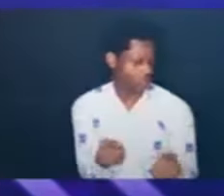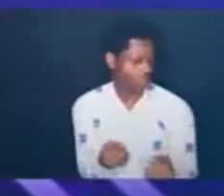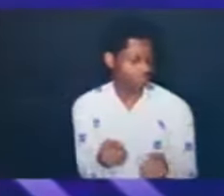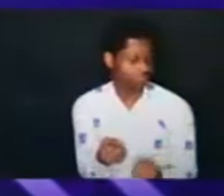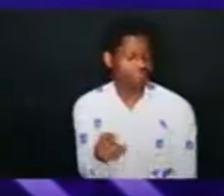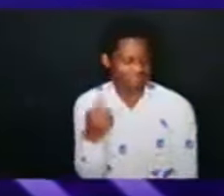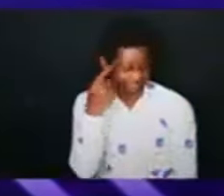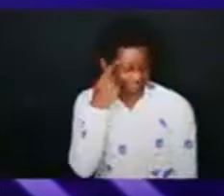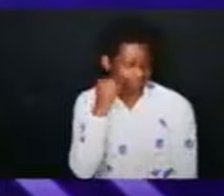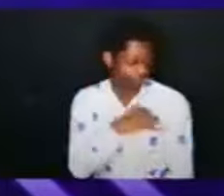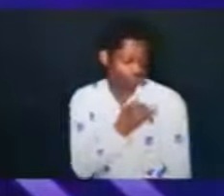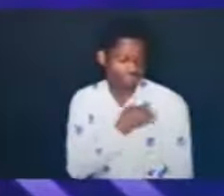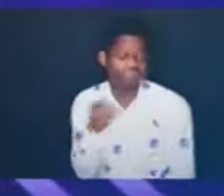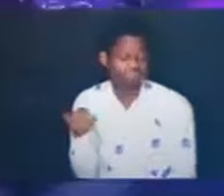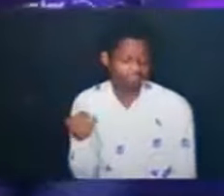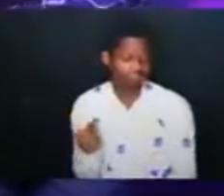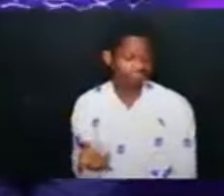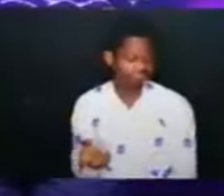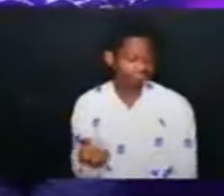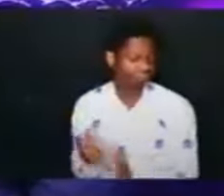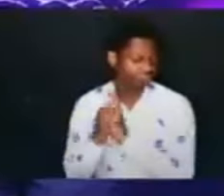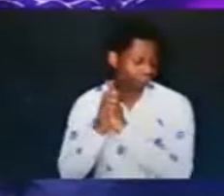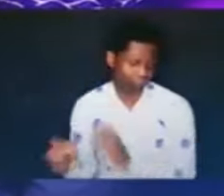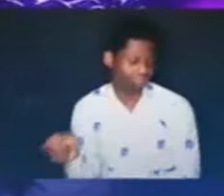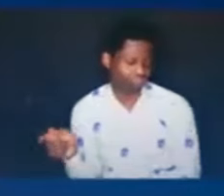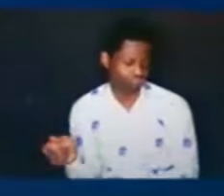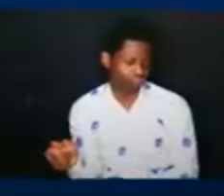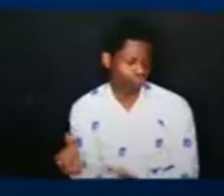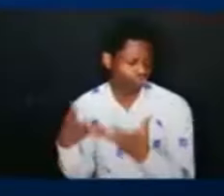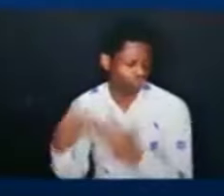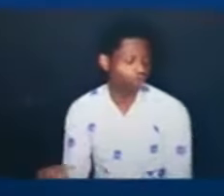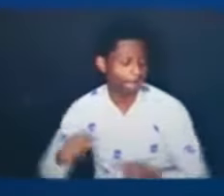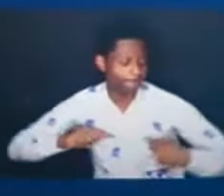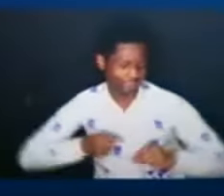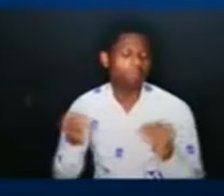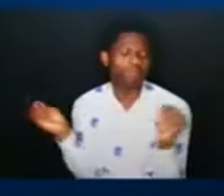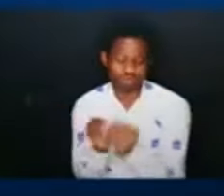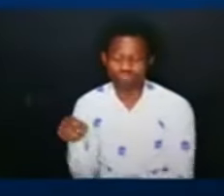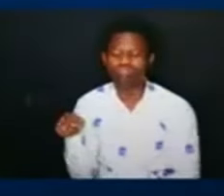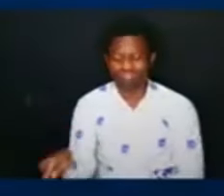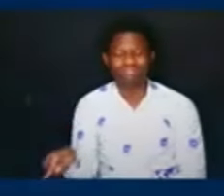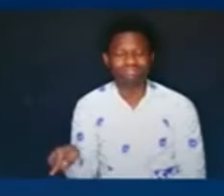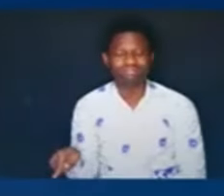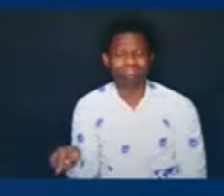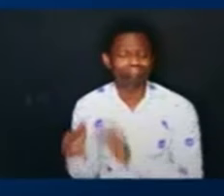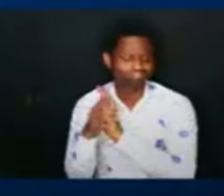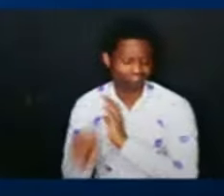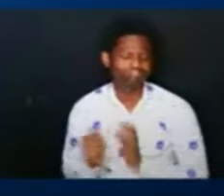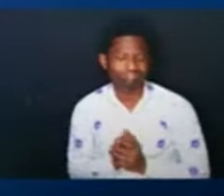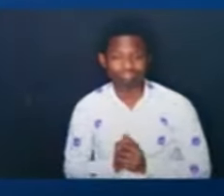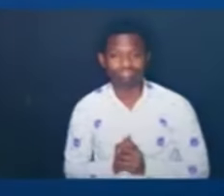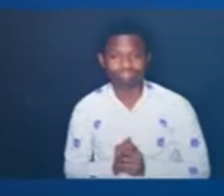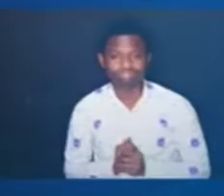of any other than Joseph. So bi wo wa kire oyimu otimi ani yawdie okra kra ni ya minim obi a wo chen Yosef,